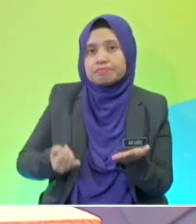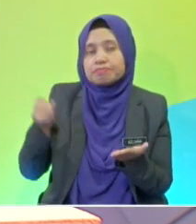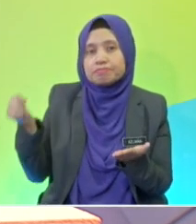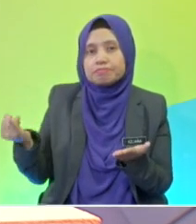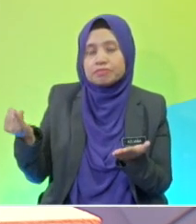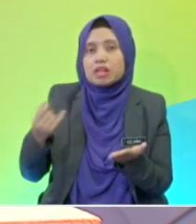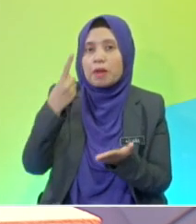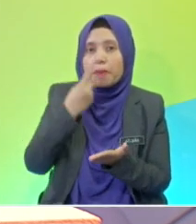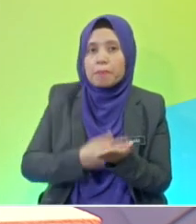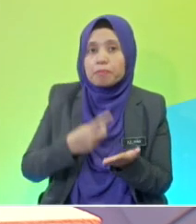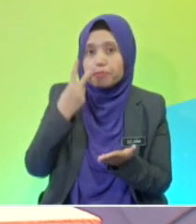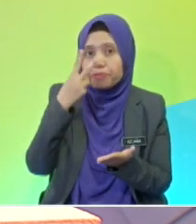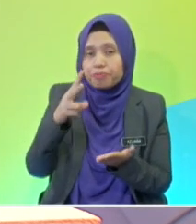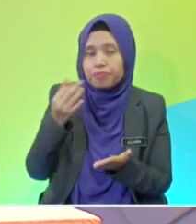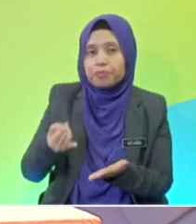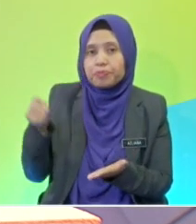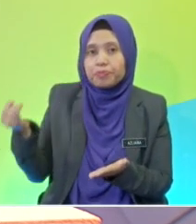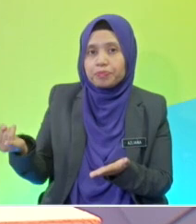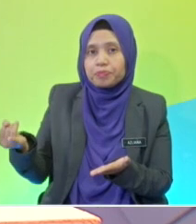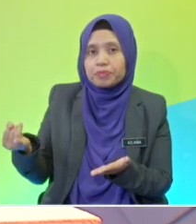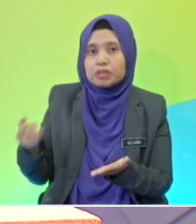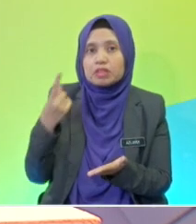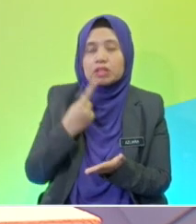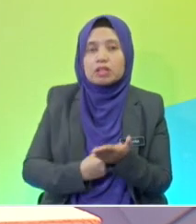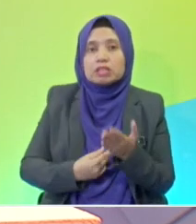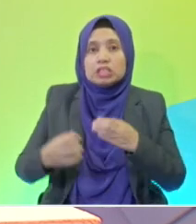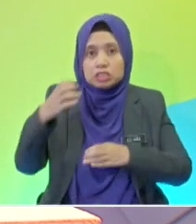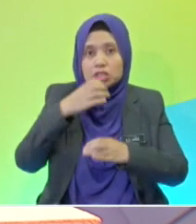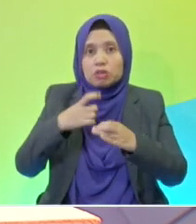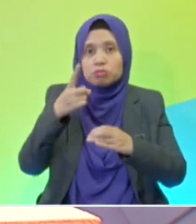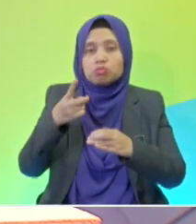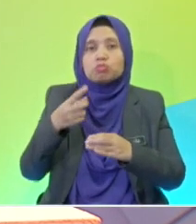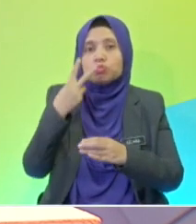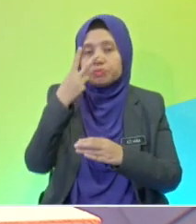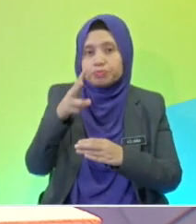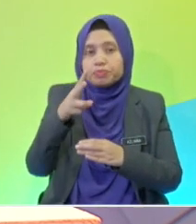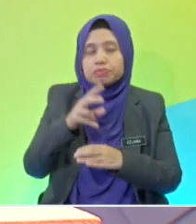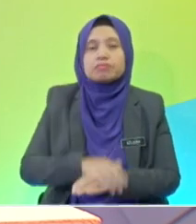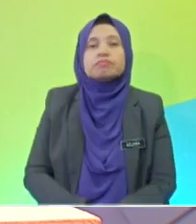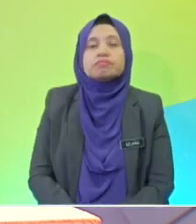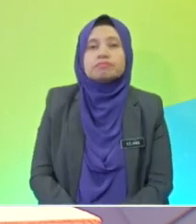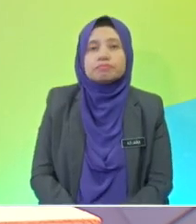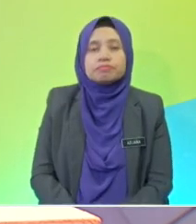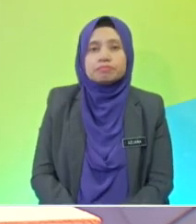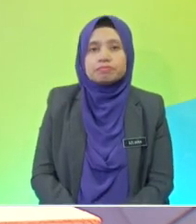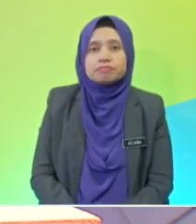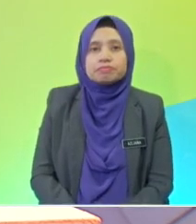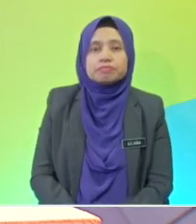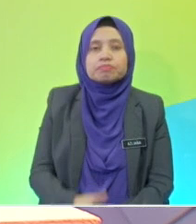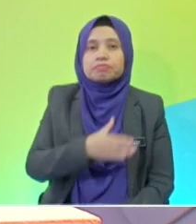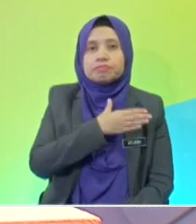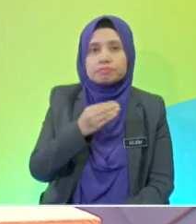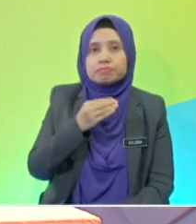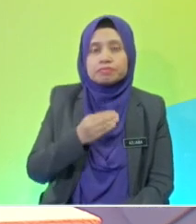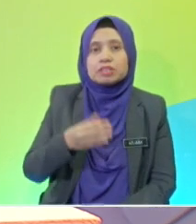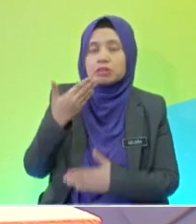are the items we do not know, and what is the discovery we will have to look forward later. Alright. Alright, and for the